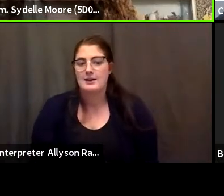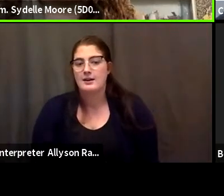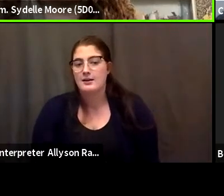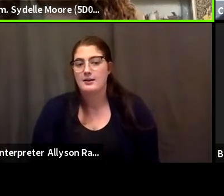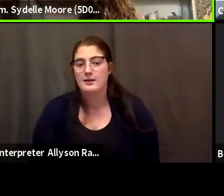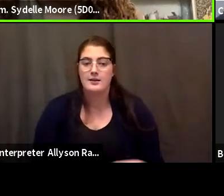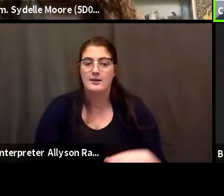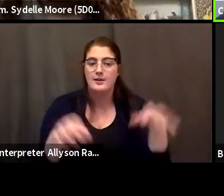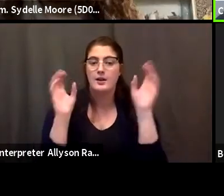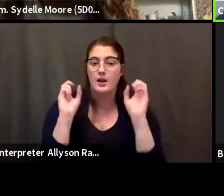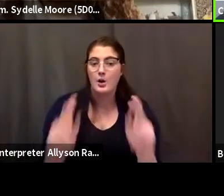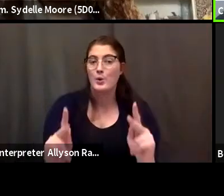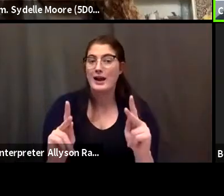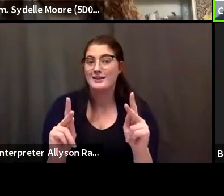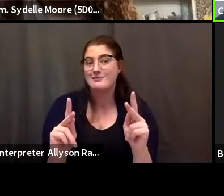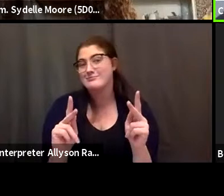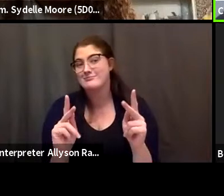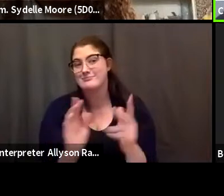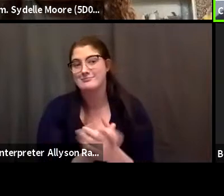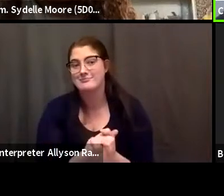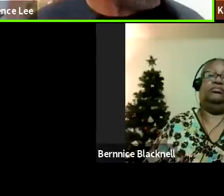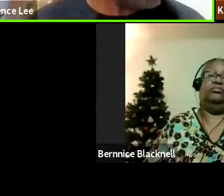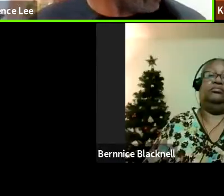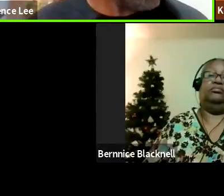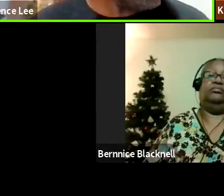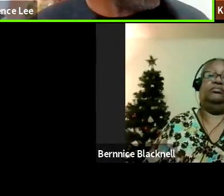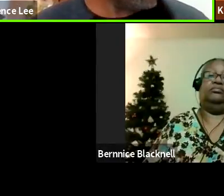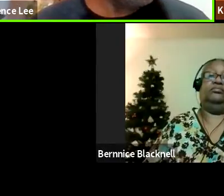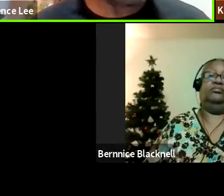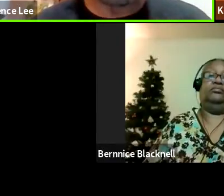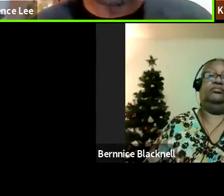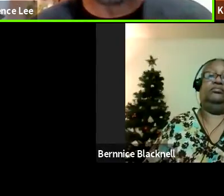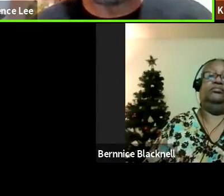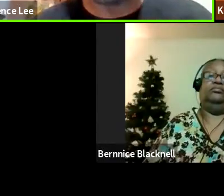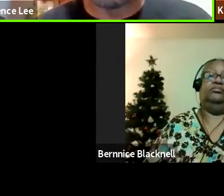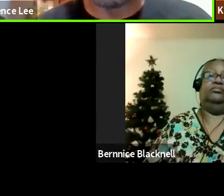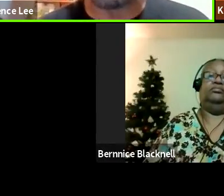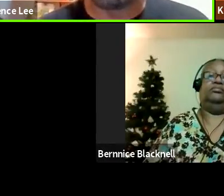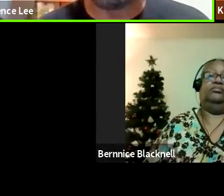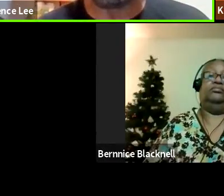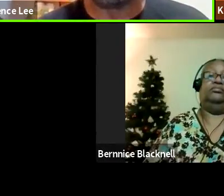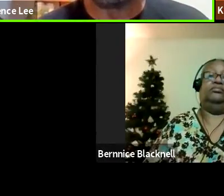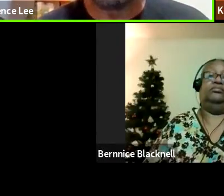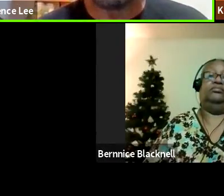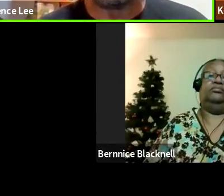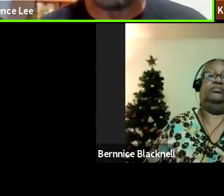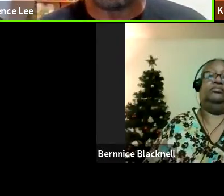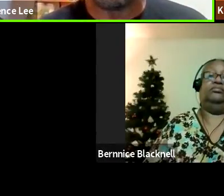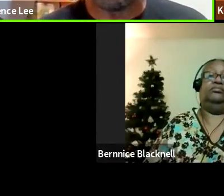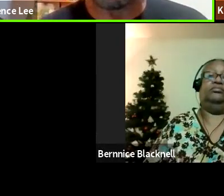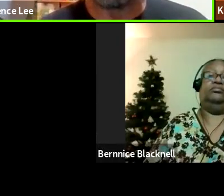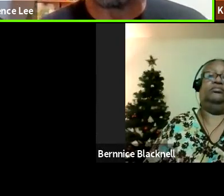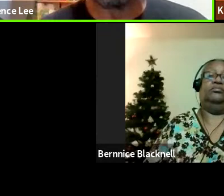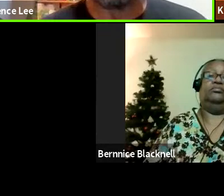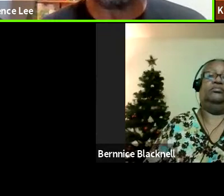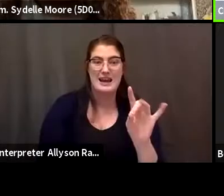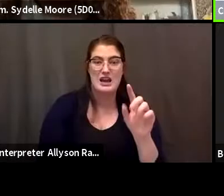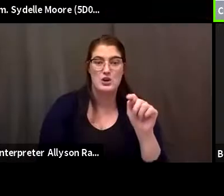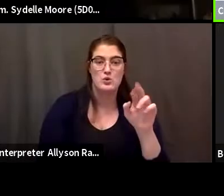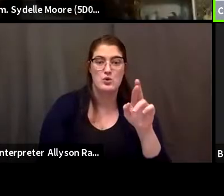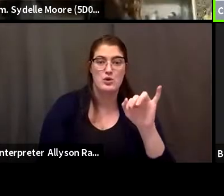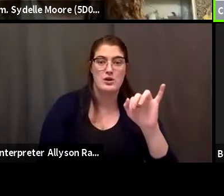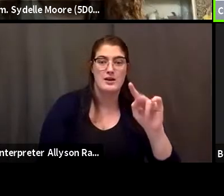Okay. All righty. So do we have somebody from 1638 Trinidad Avenue, BZA?